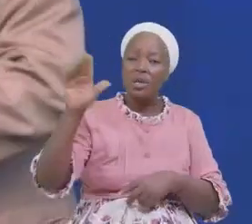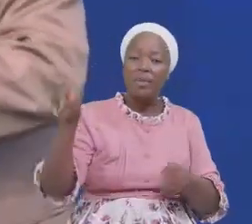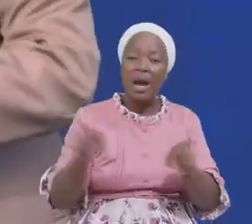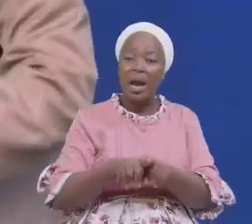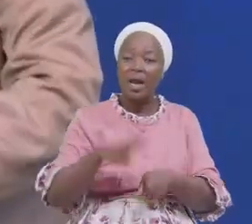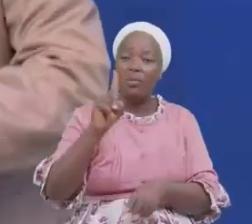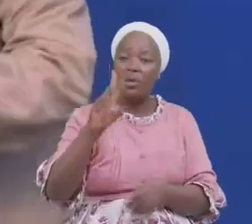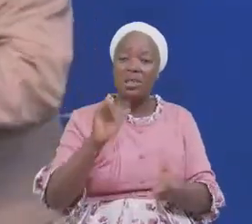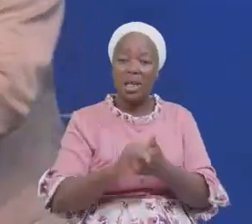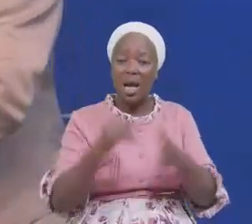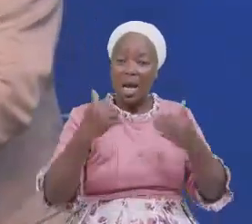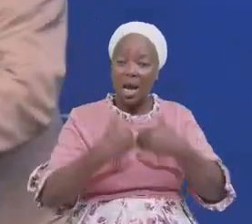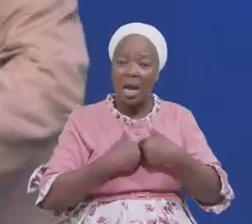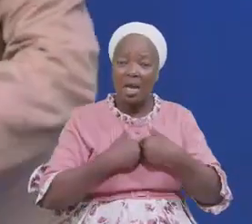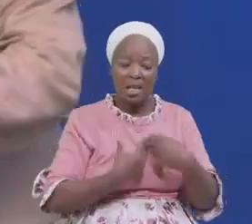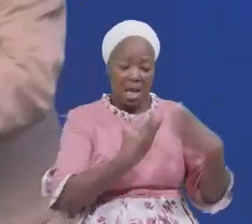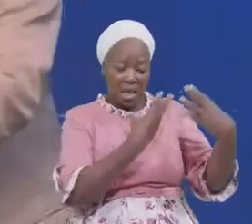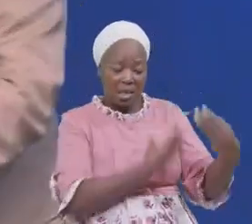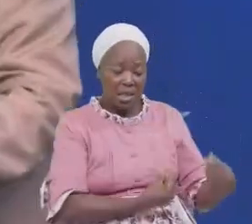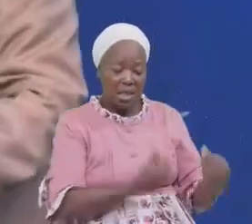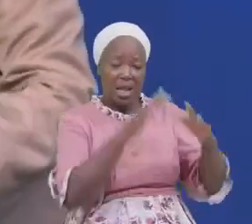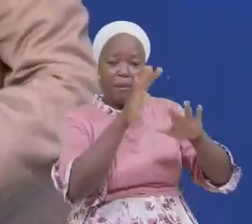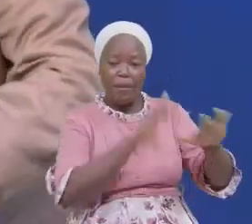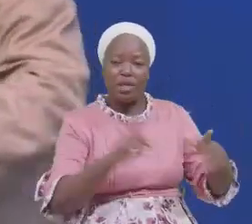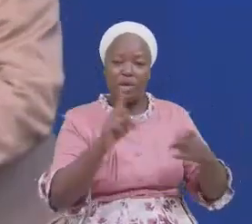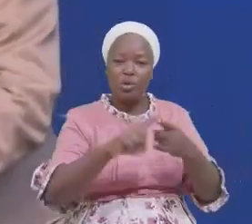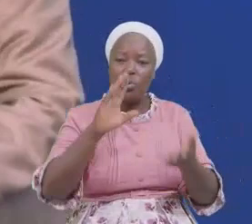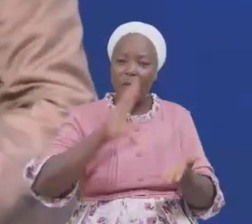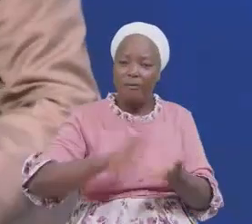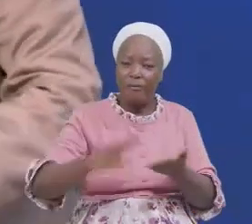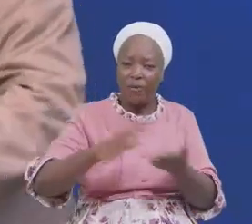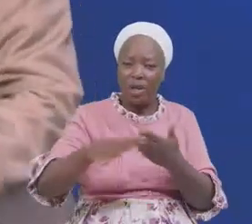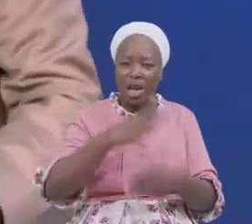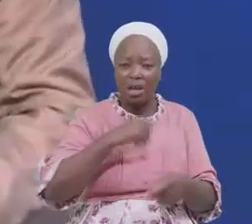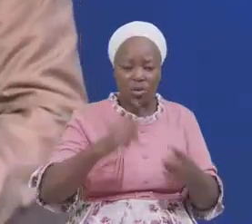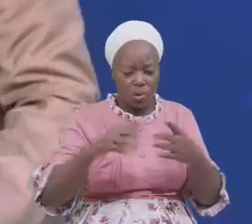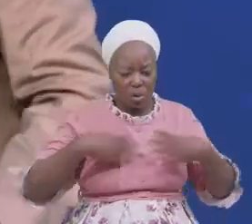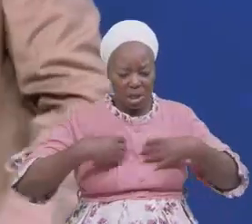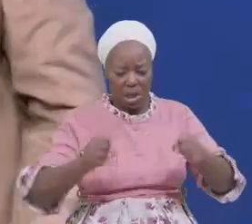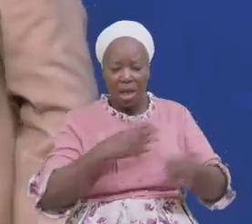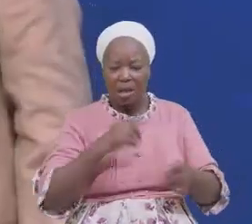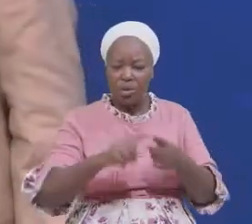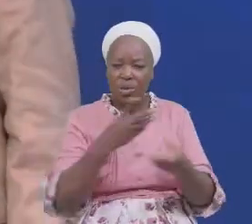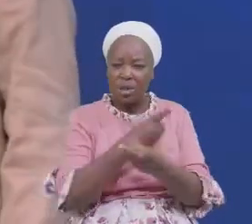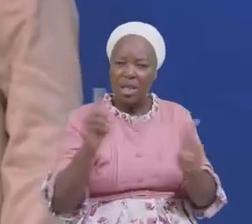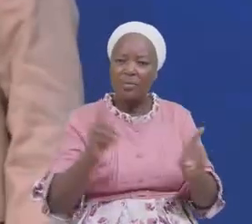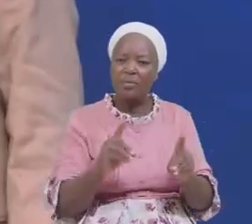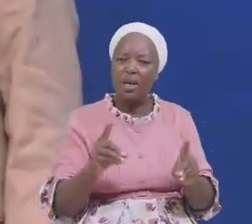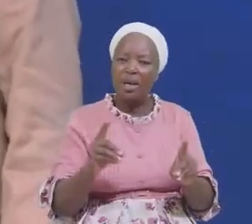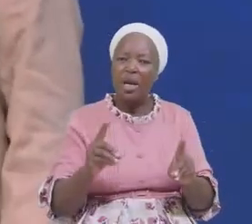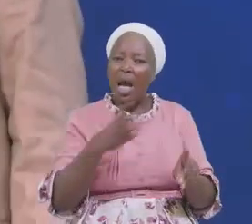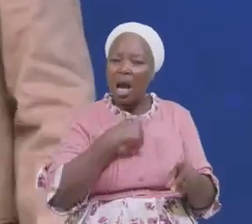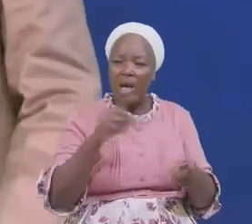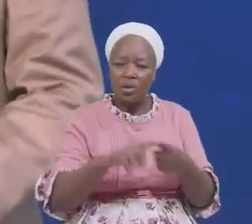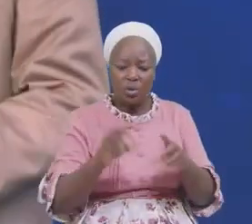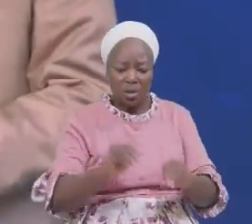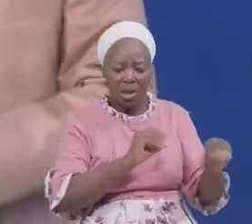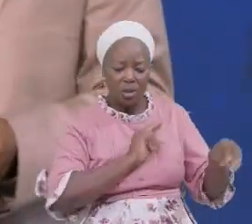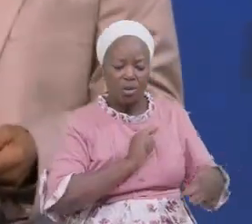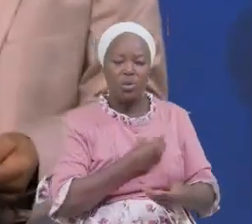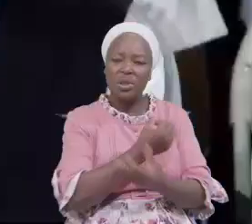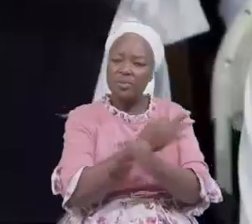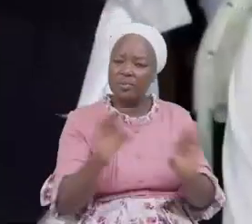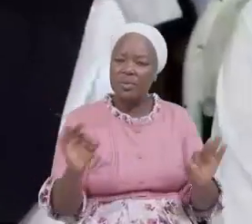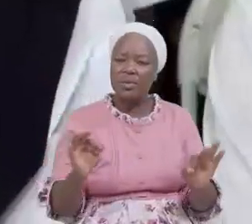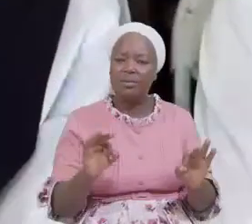that has tender mercy to forgive and to heal and to deliver and to set us free.